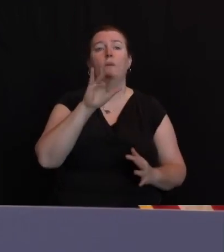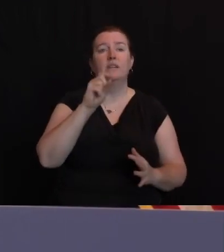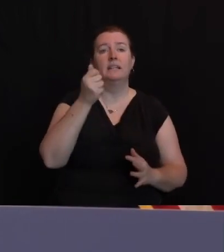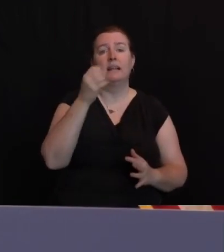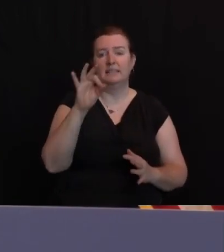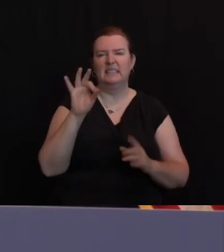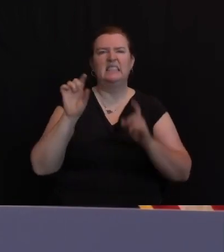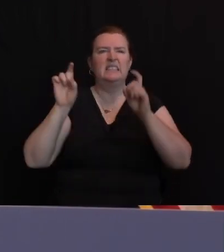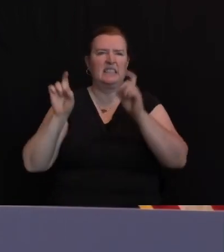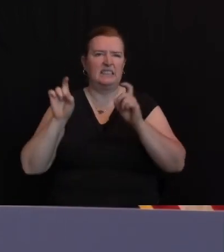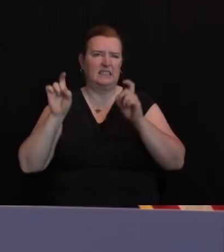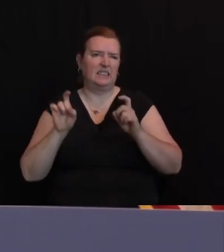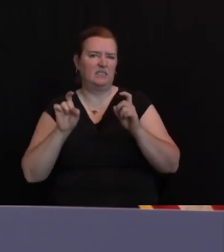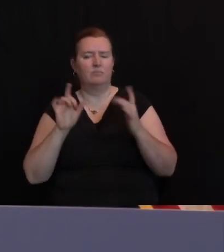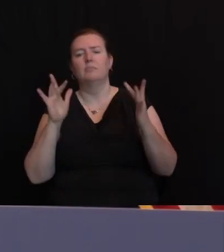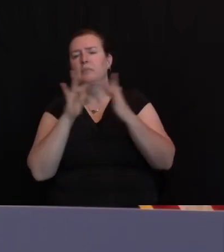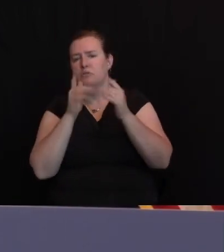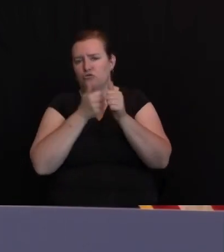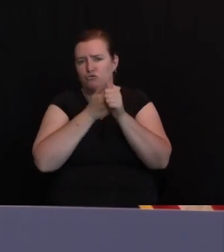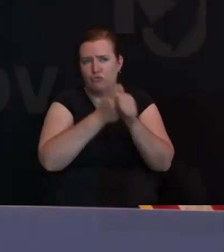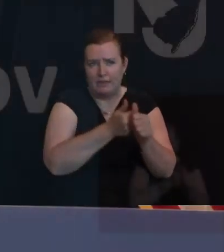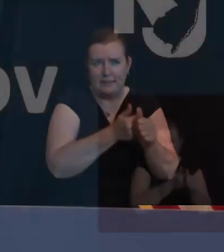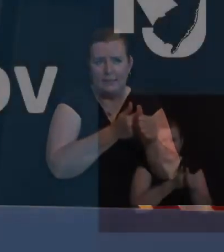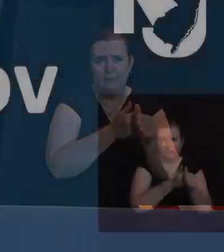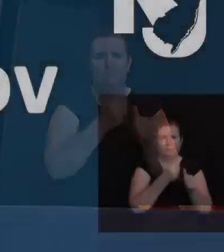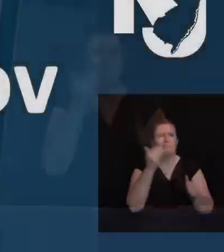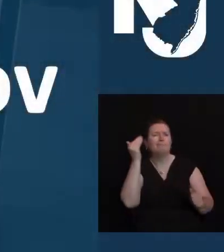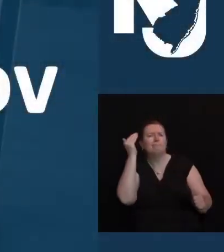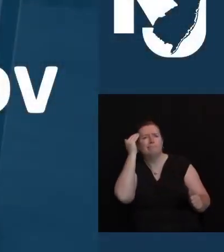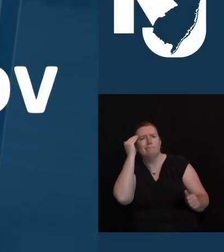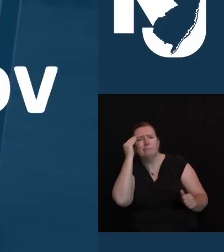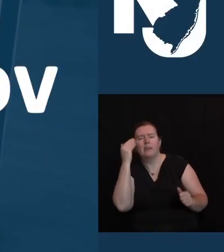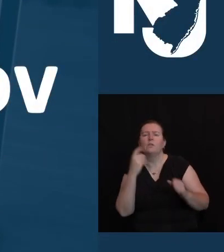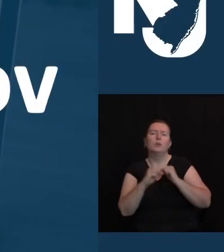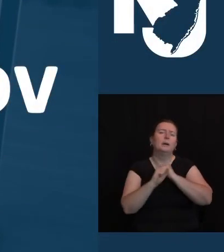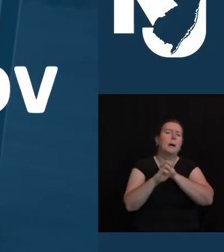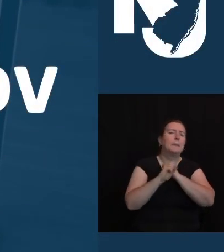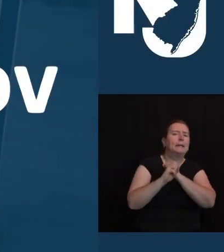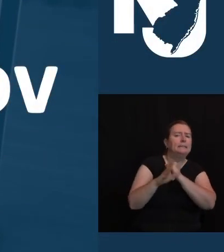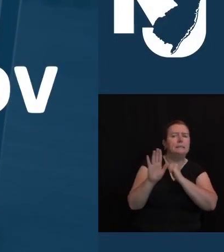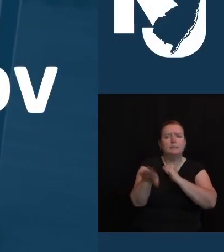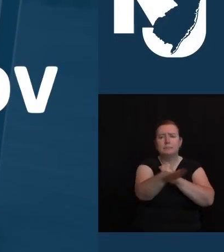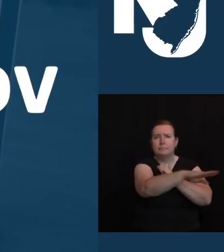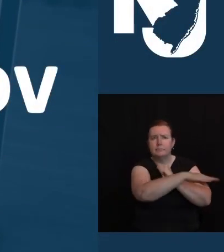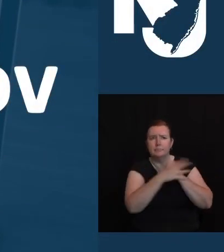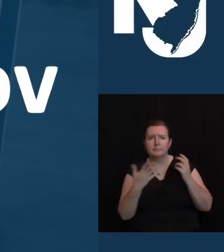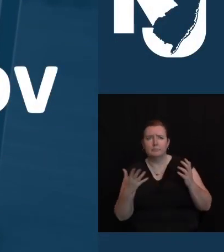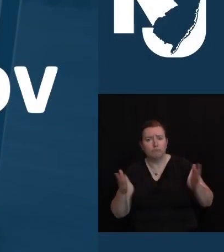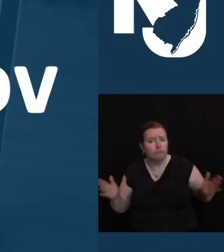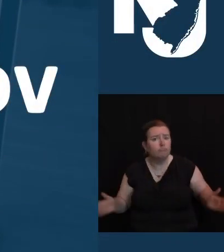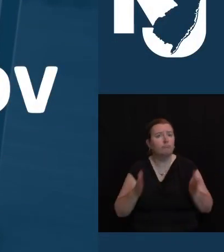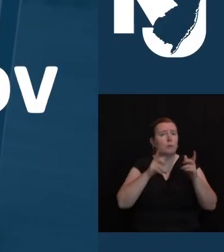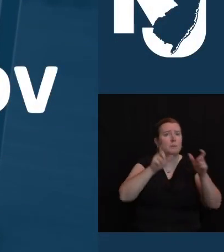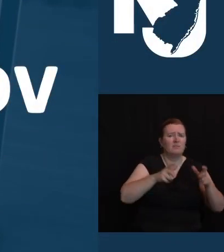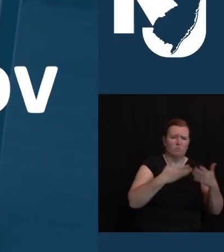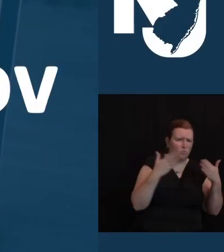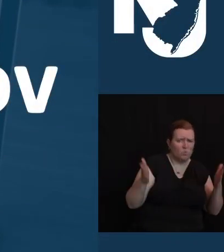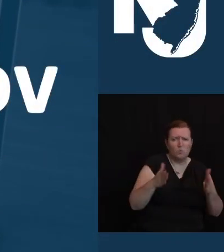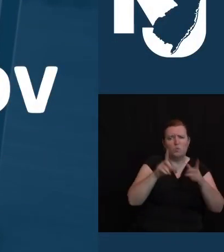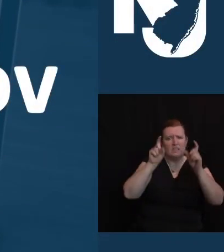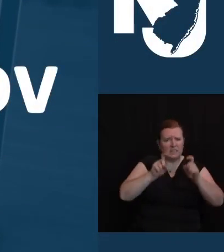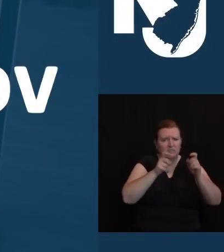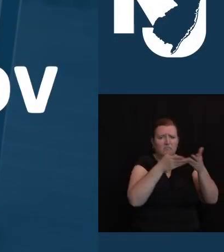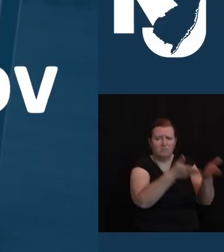public awareness campaign. The campaign focuses on driving people to get tested, as well emphasizing the